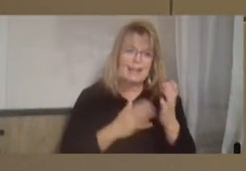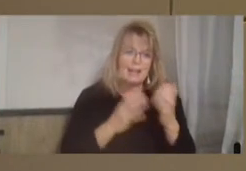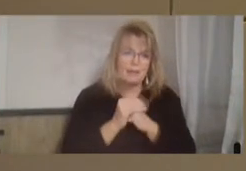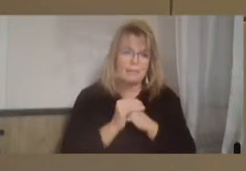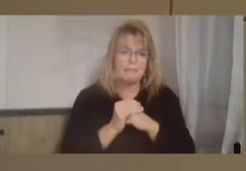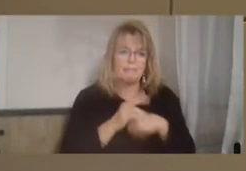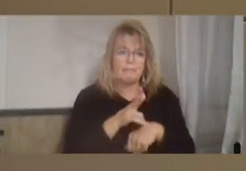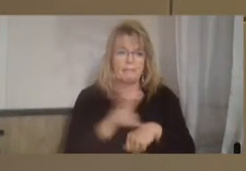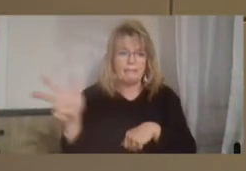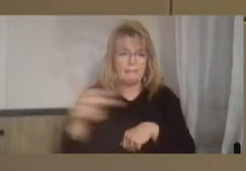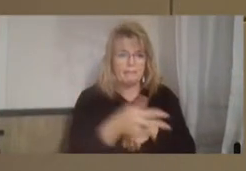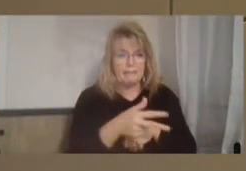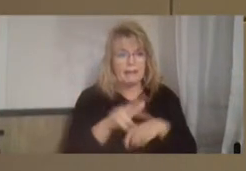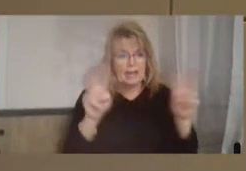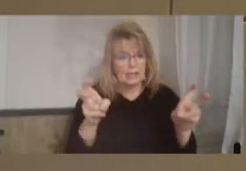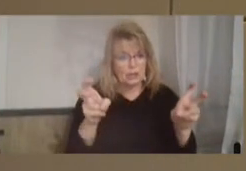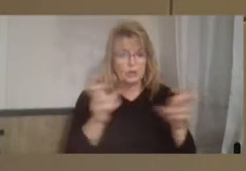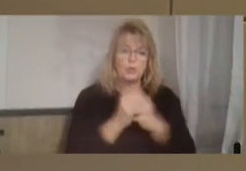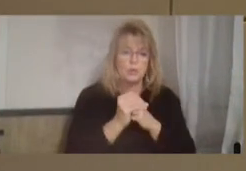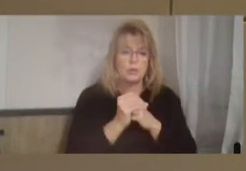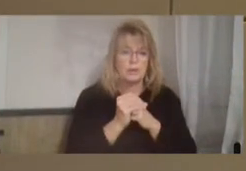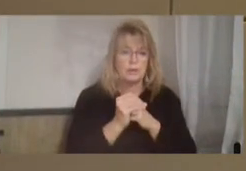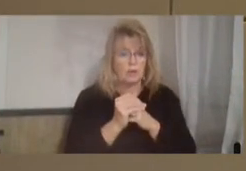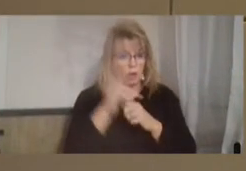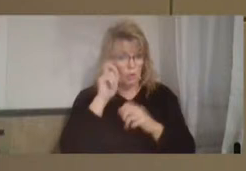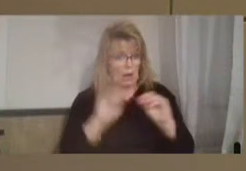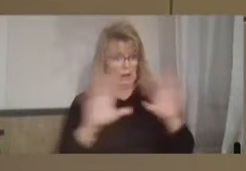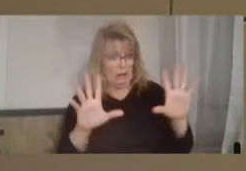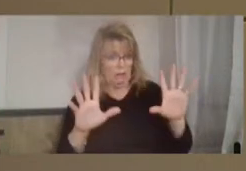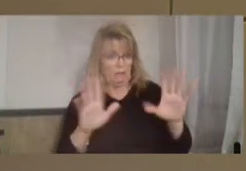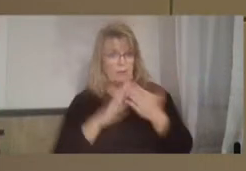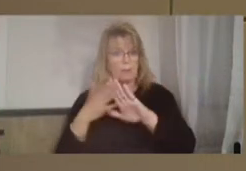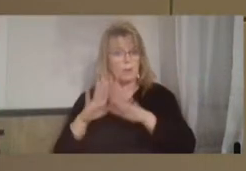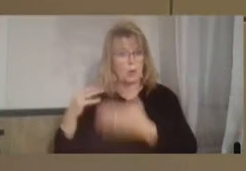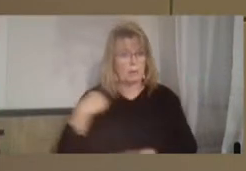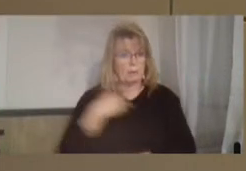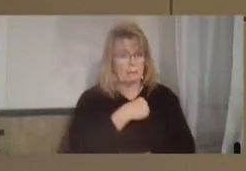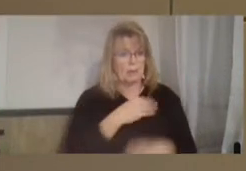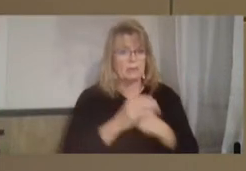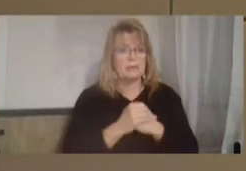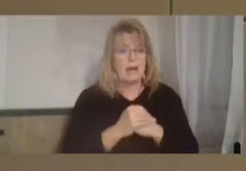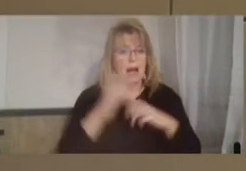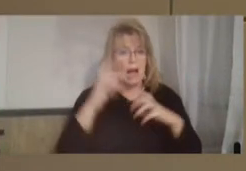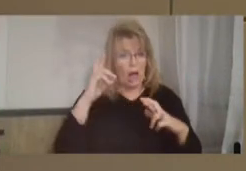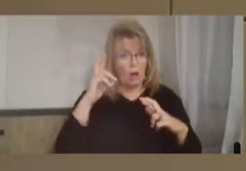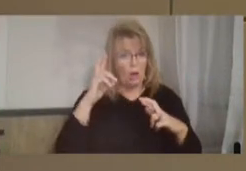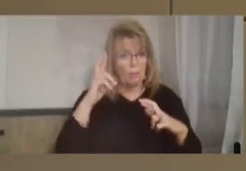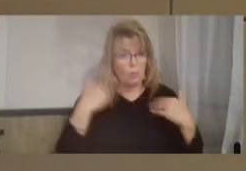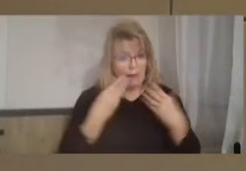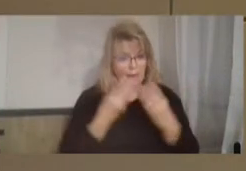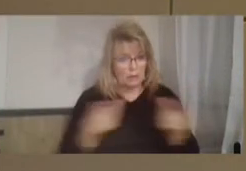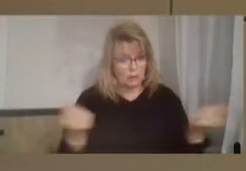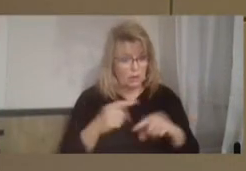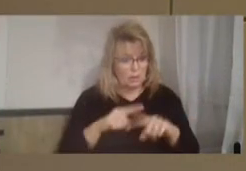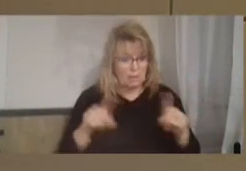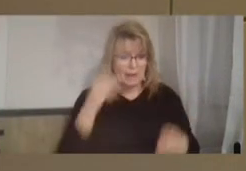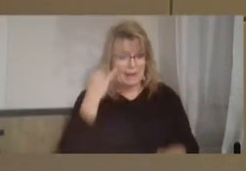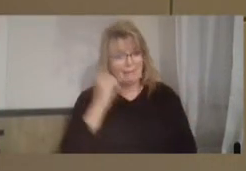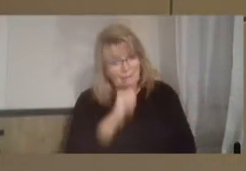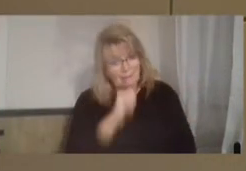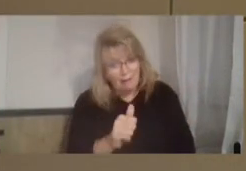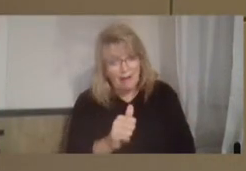heard clearly from our community members. I do hope that we have a resolution, but if not, I don't